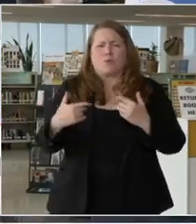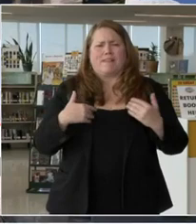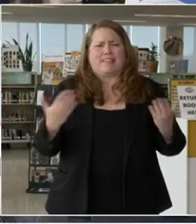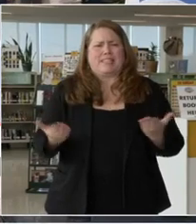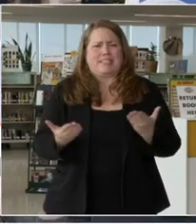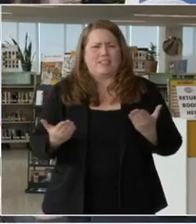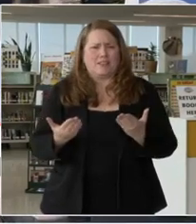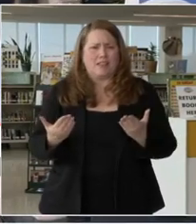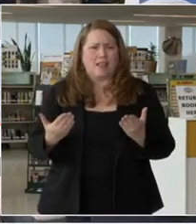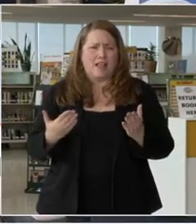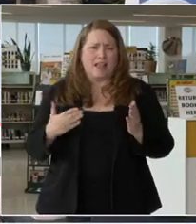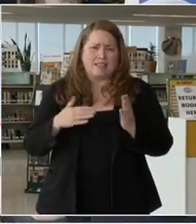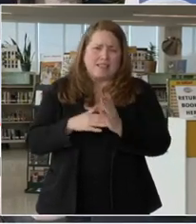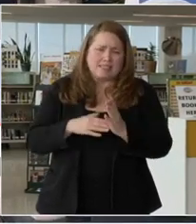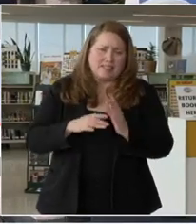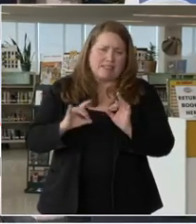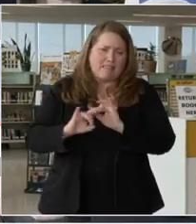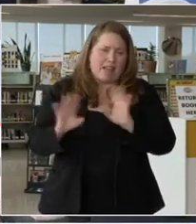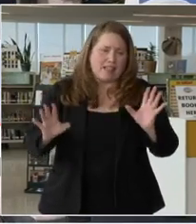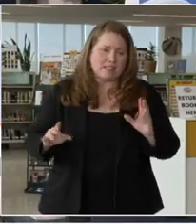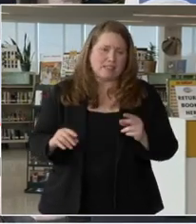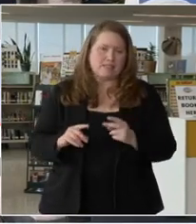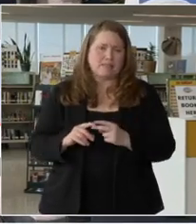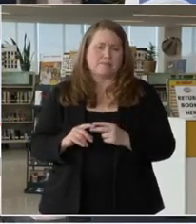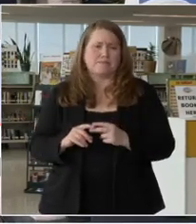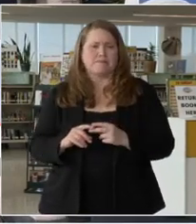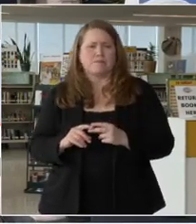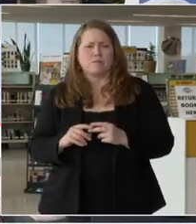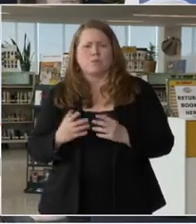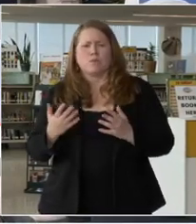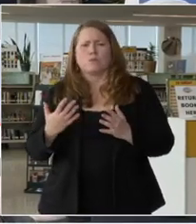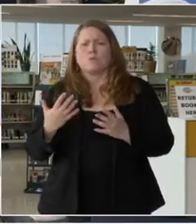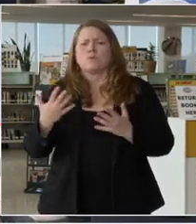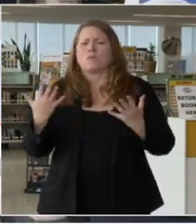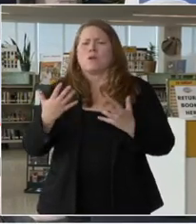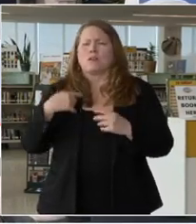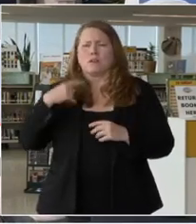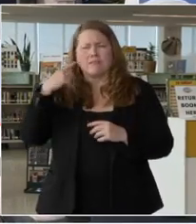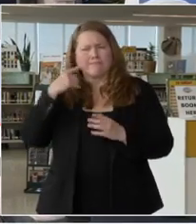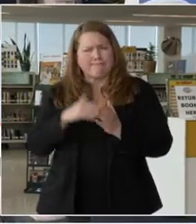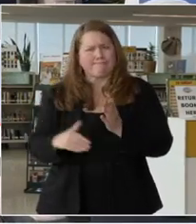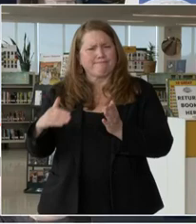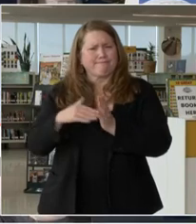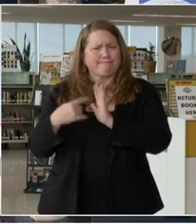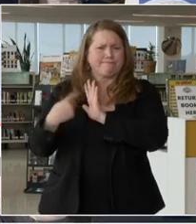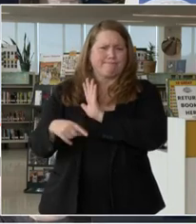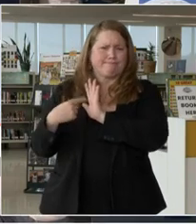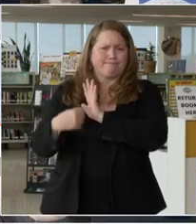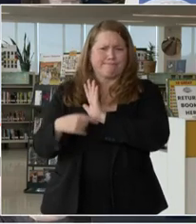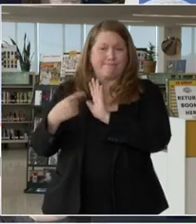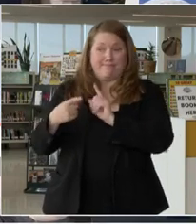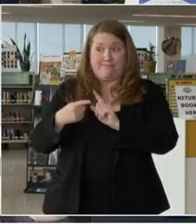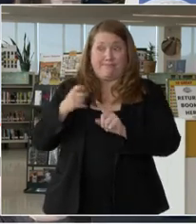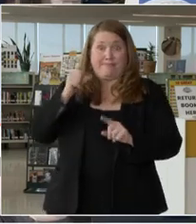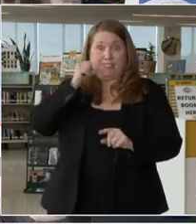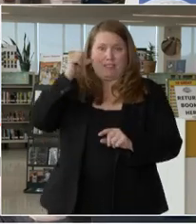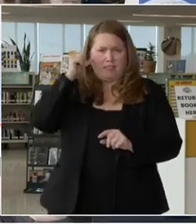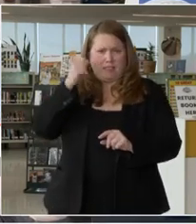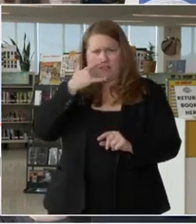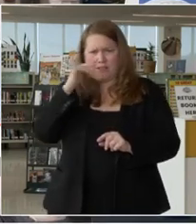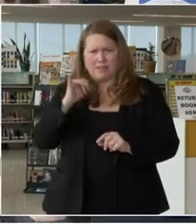against violence. One of the criticisms I heard talking to somebody about this yesterday was that